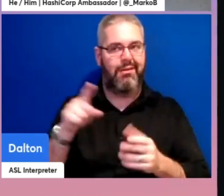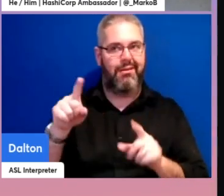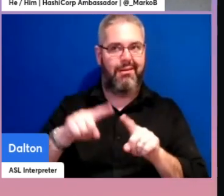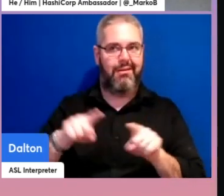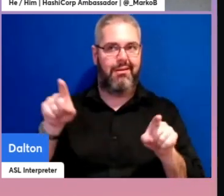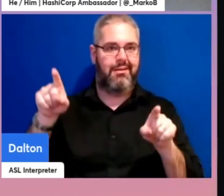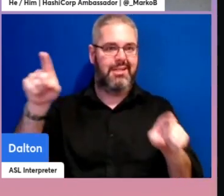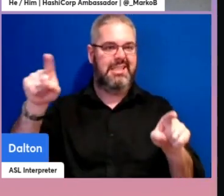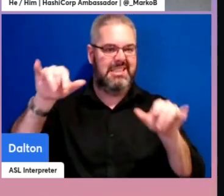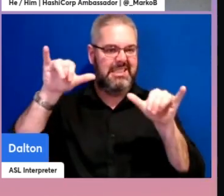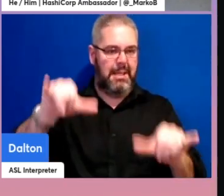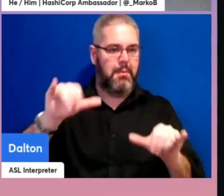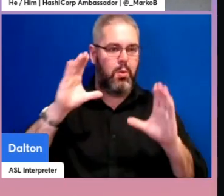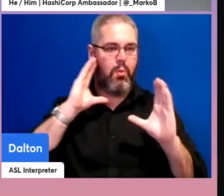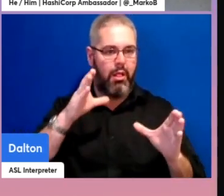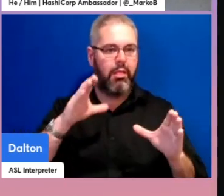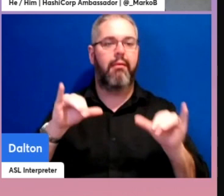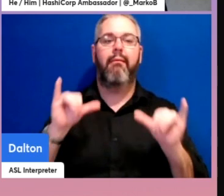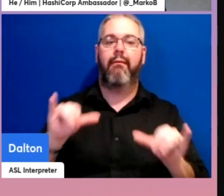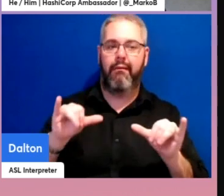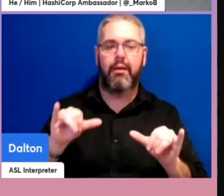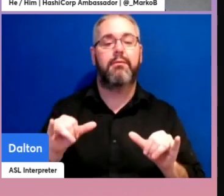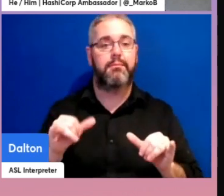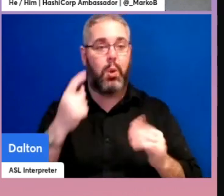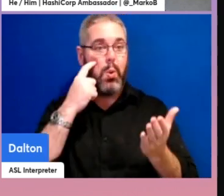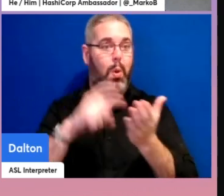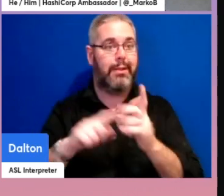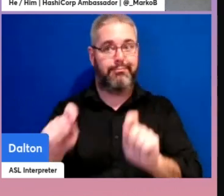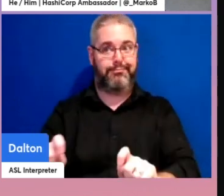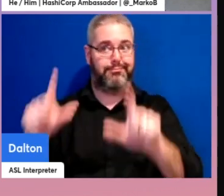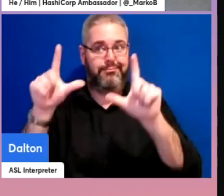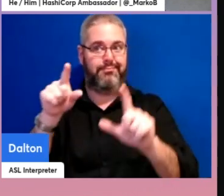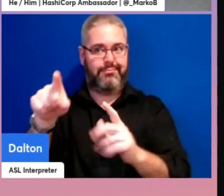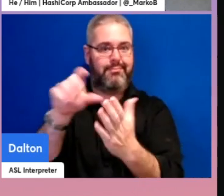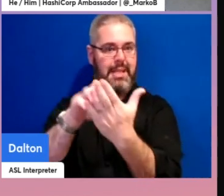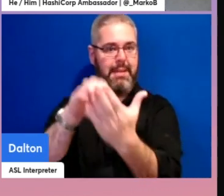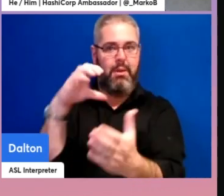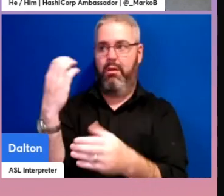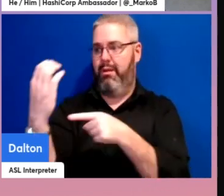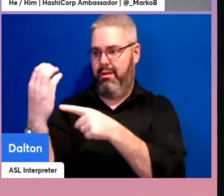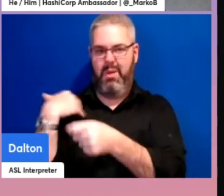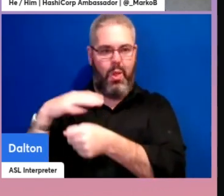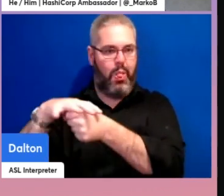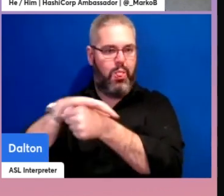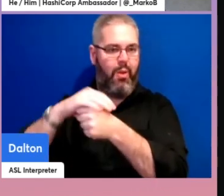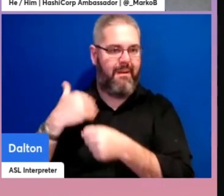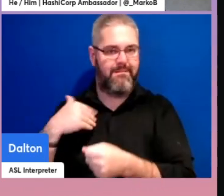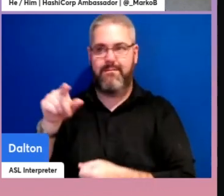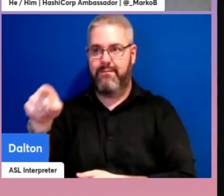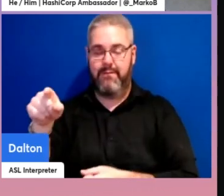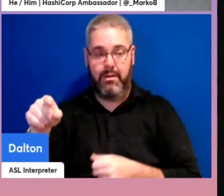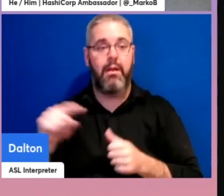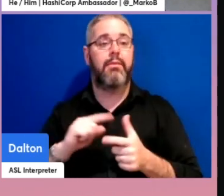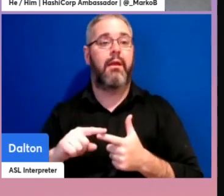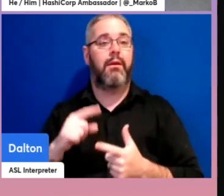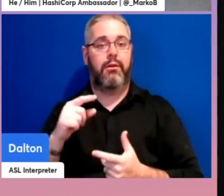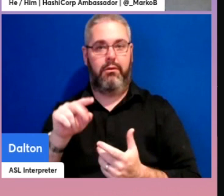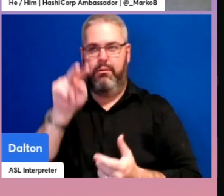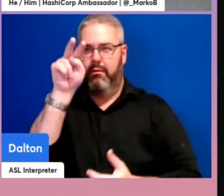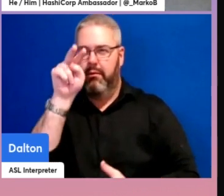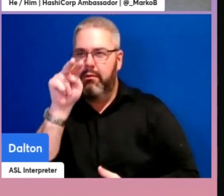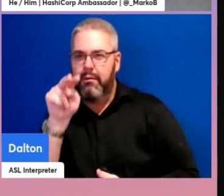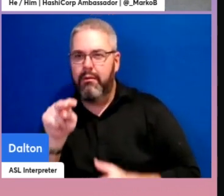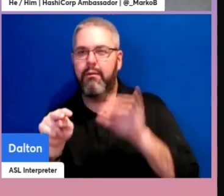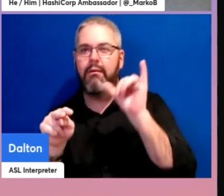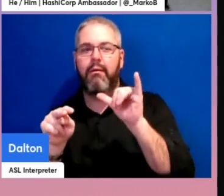same thing. So if you look at this here, you can see I have this module in my local registry. And really looking here, you're going to see the